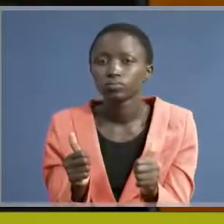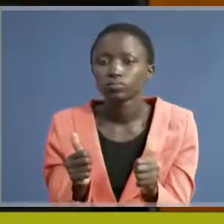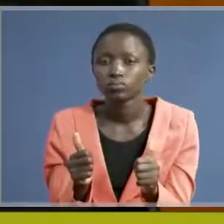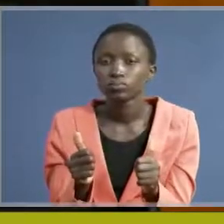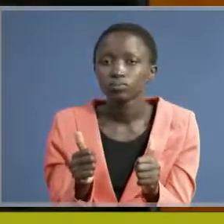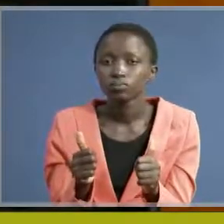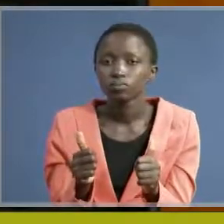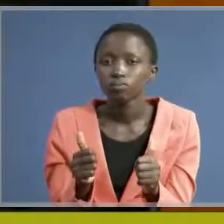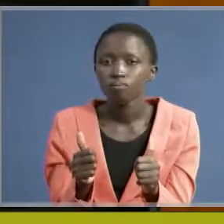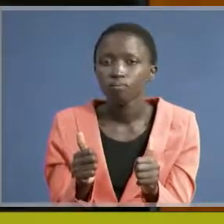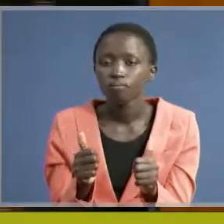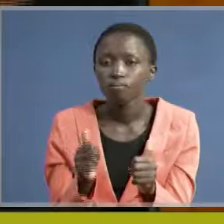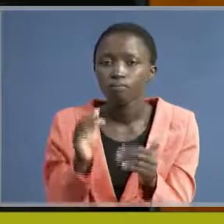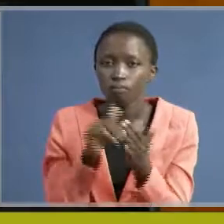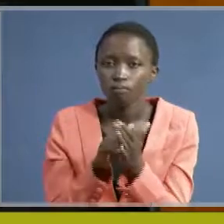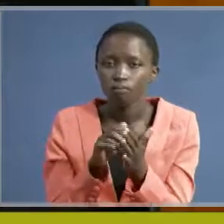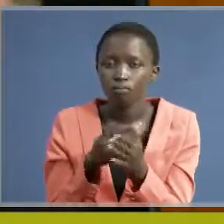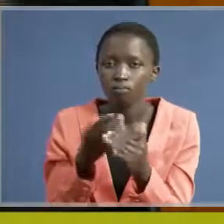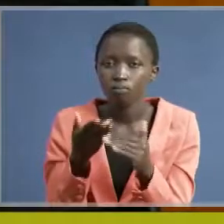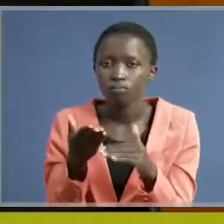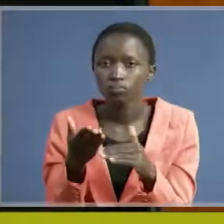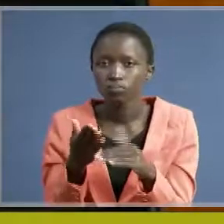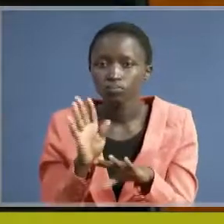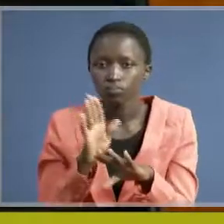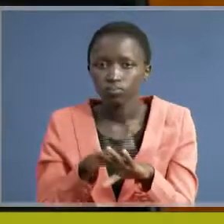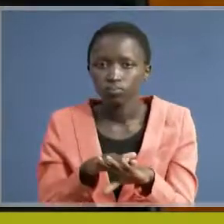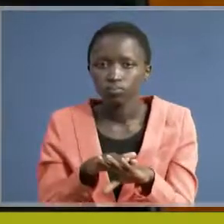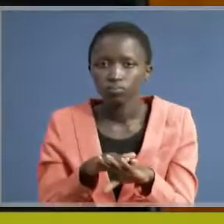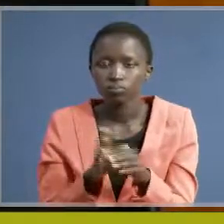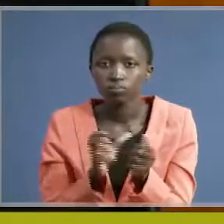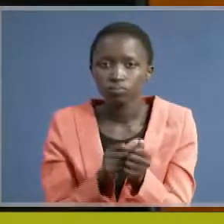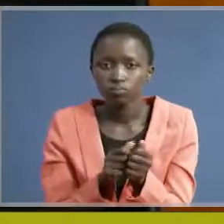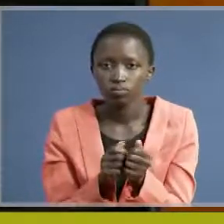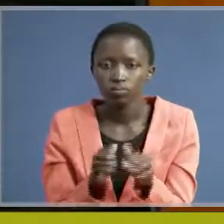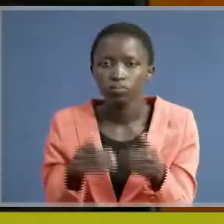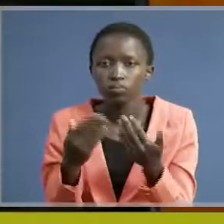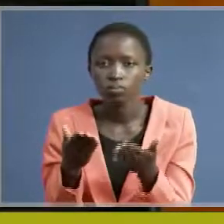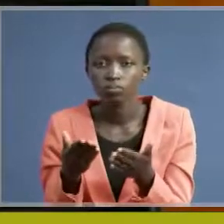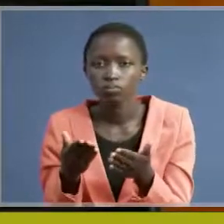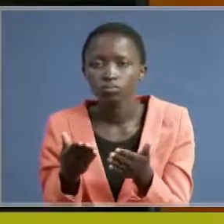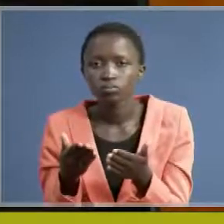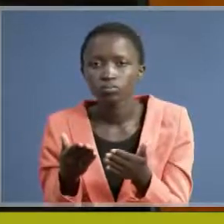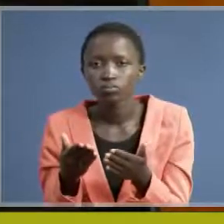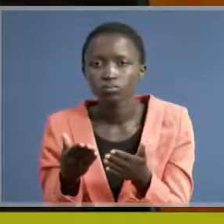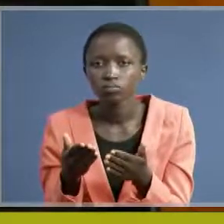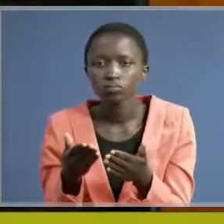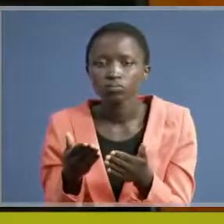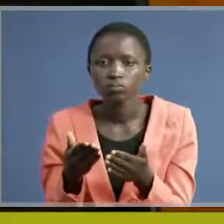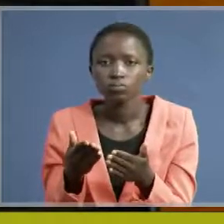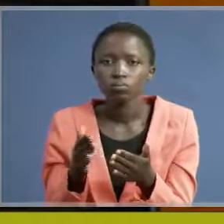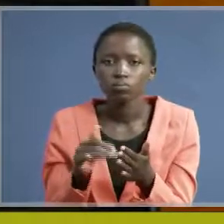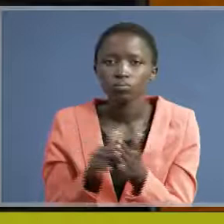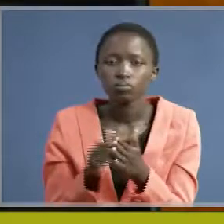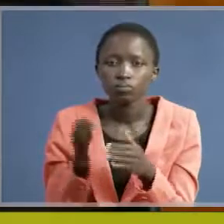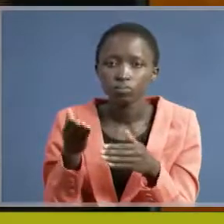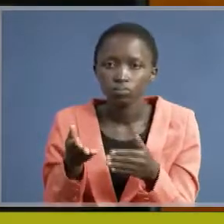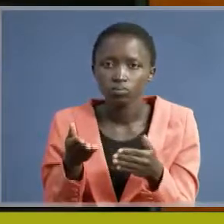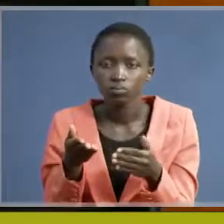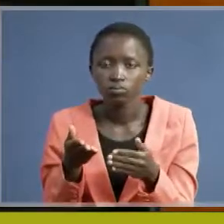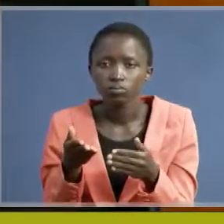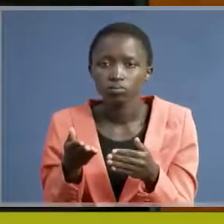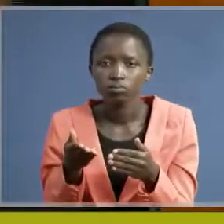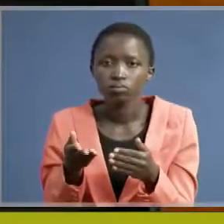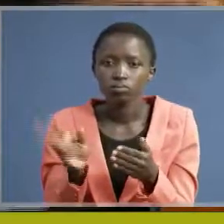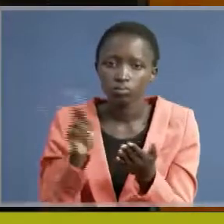I am aware that good maize, which was supplied by farmers to the National Cereals and Produce Board at the moment, are being